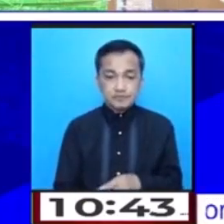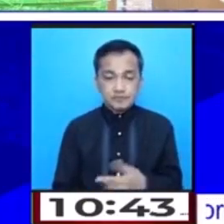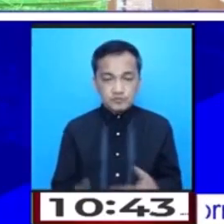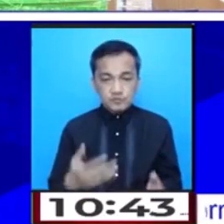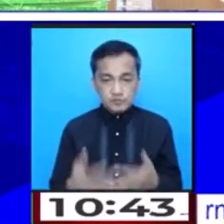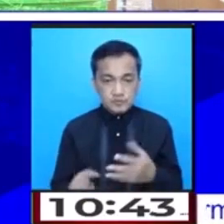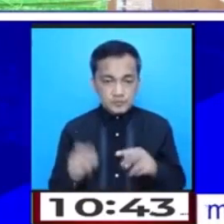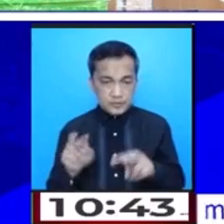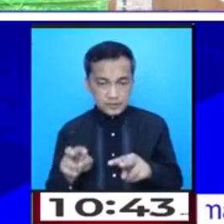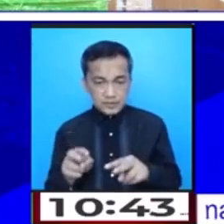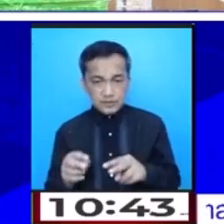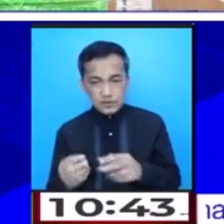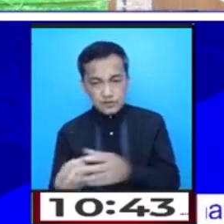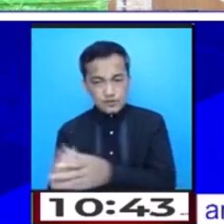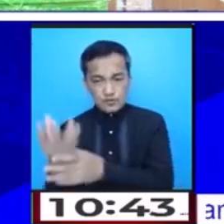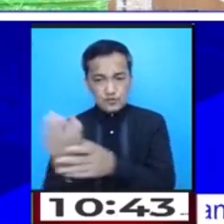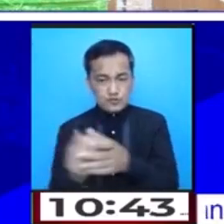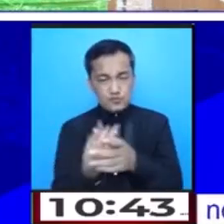in the